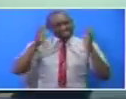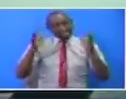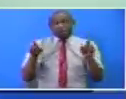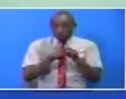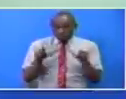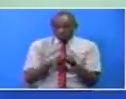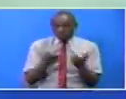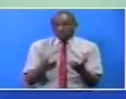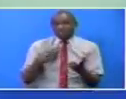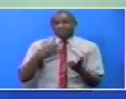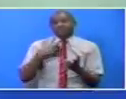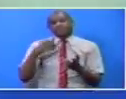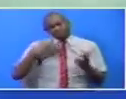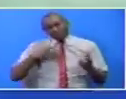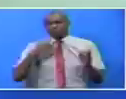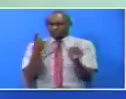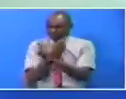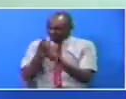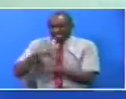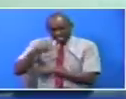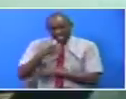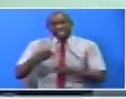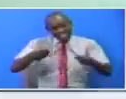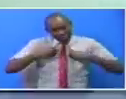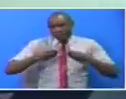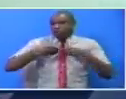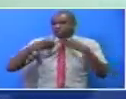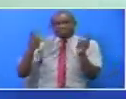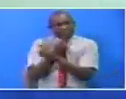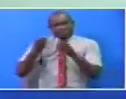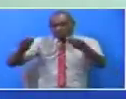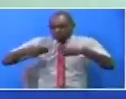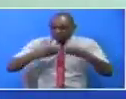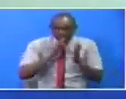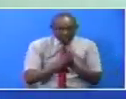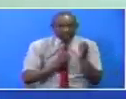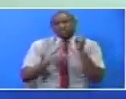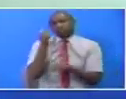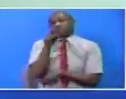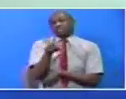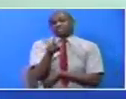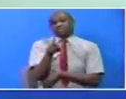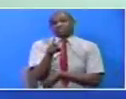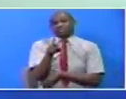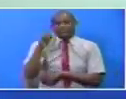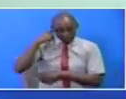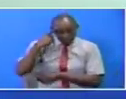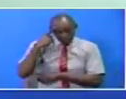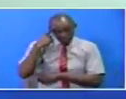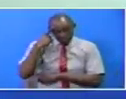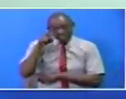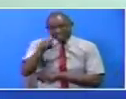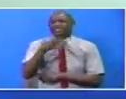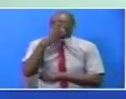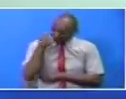Also, I appreciate those guys from different companies that gave me offers. But I chose this one because I think it's